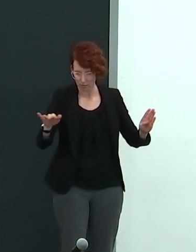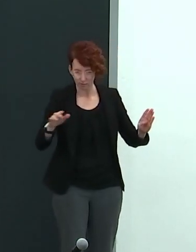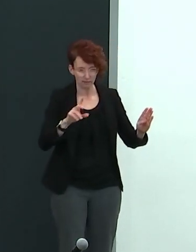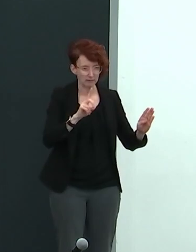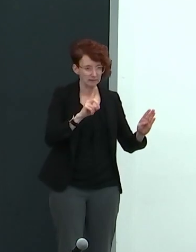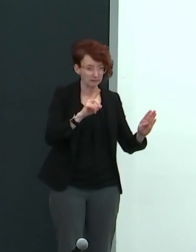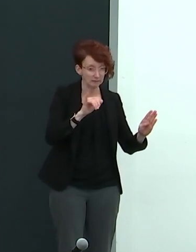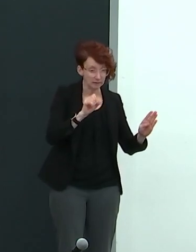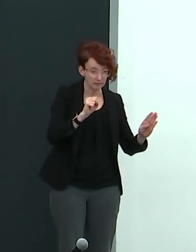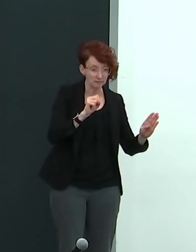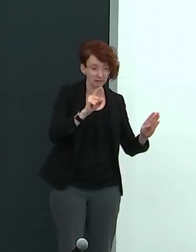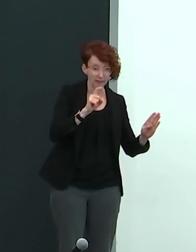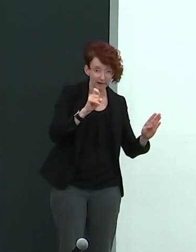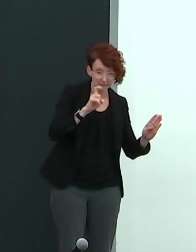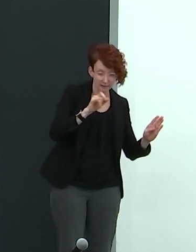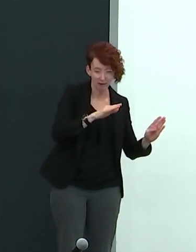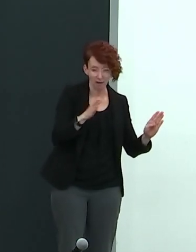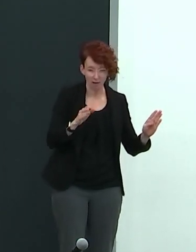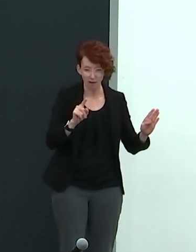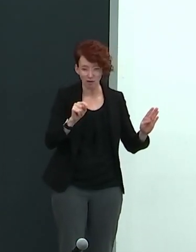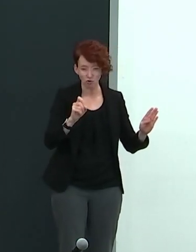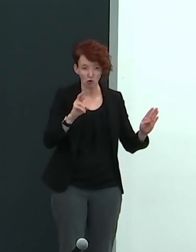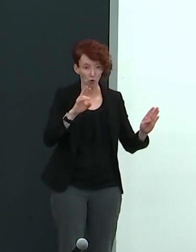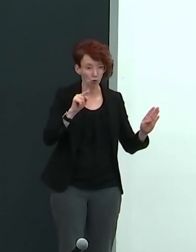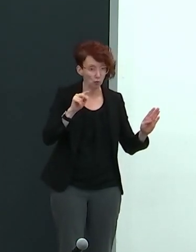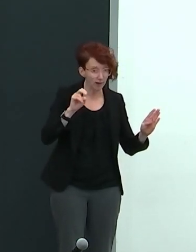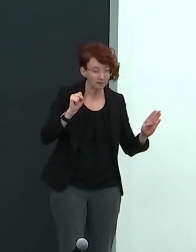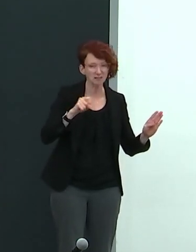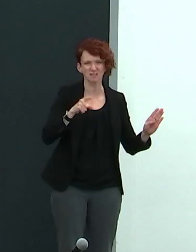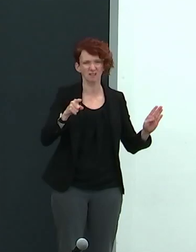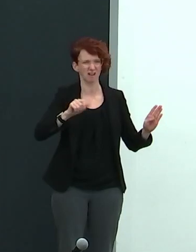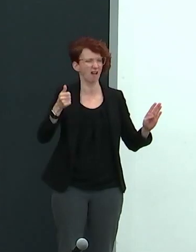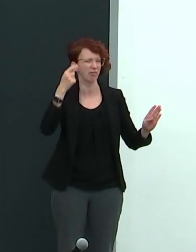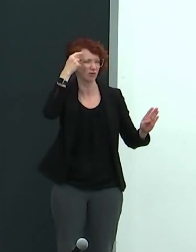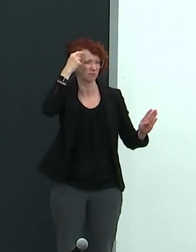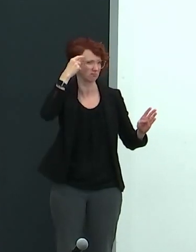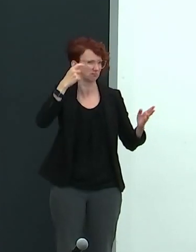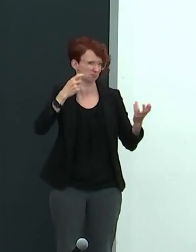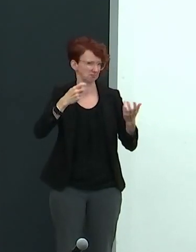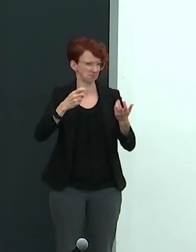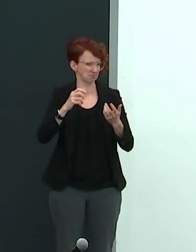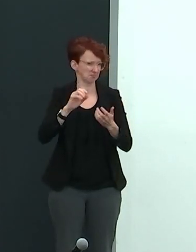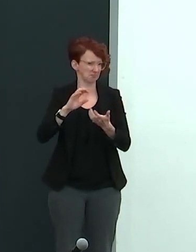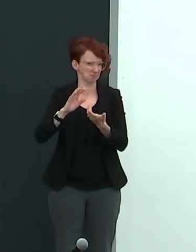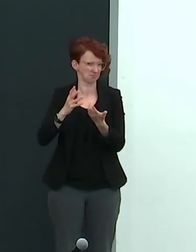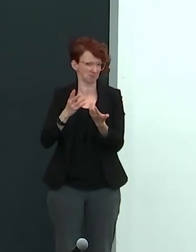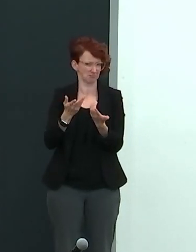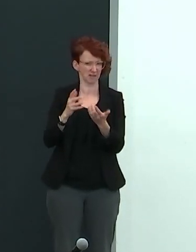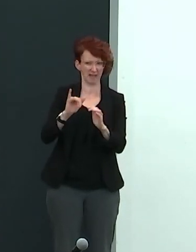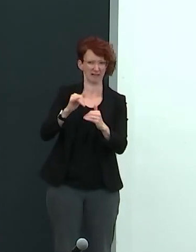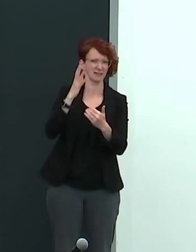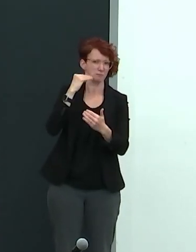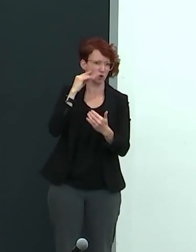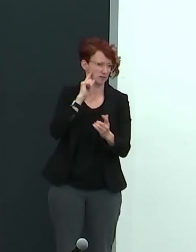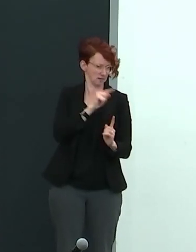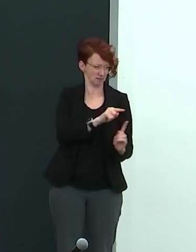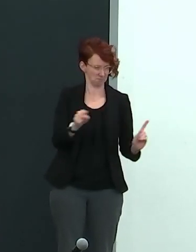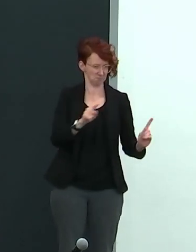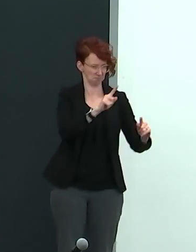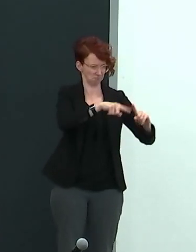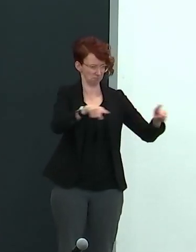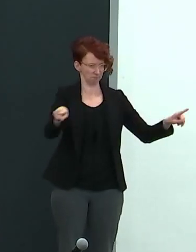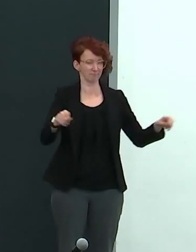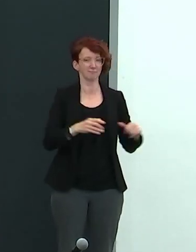dyslexia, Tourette's disorder, and other neurological conditions. Similarly to our